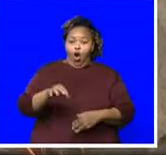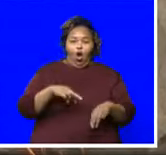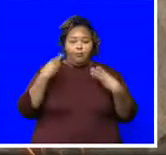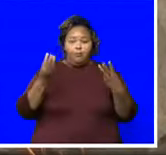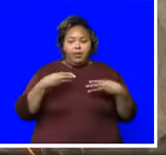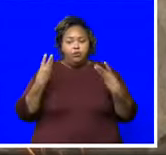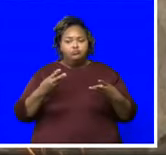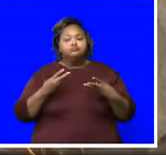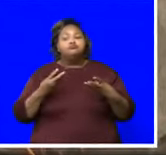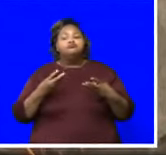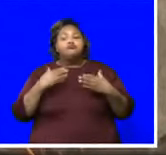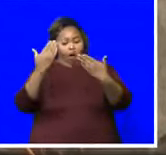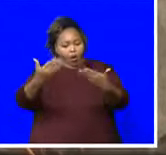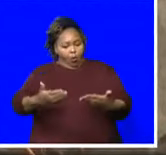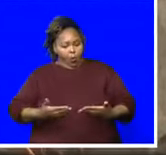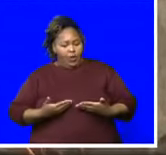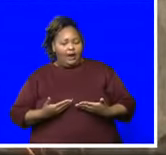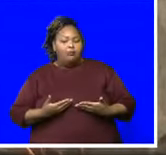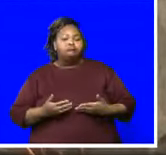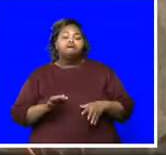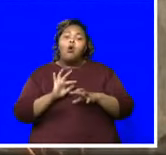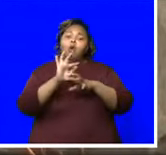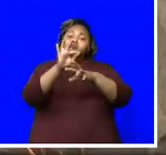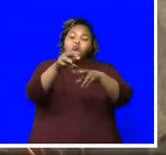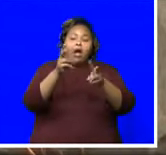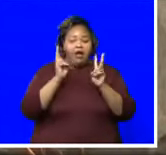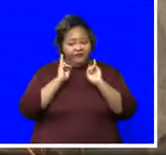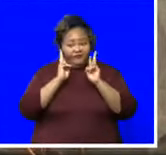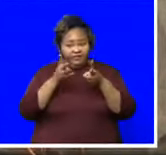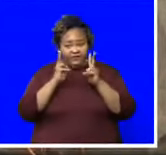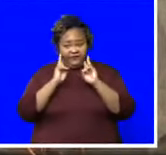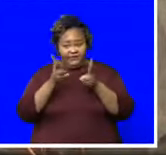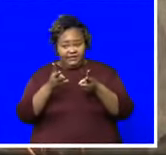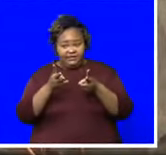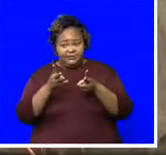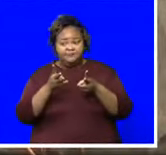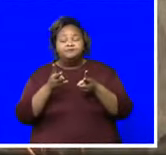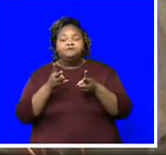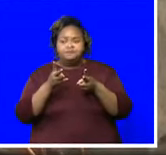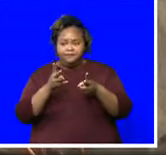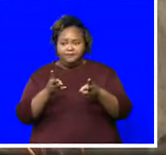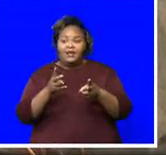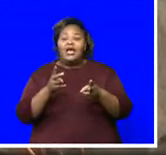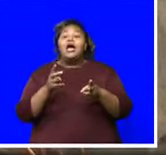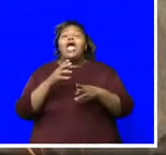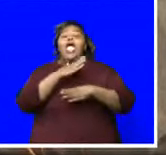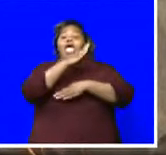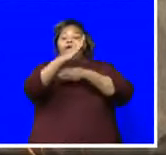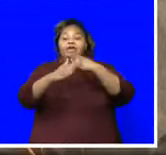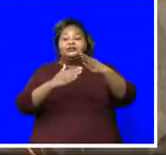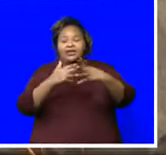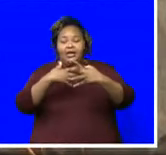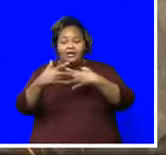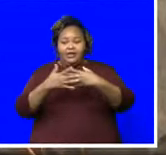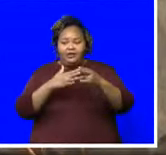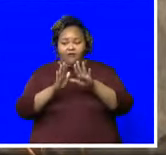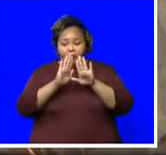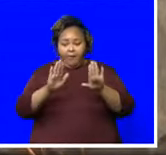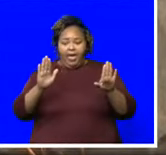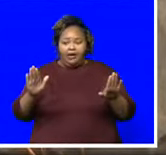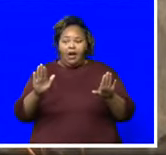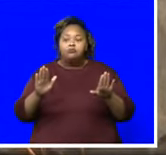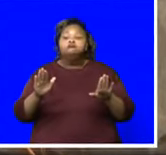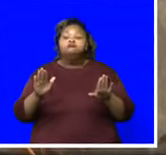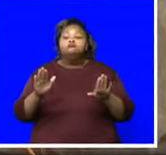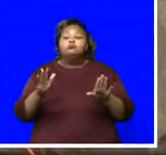come. Whether it's corporate or businesses or tourists in hotels and restaurants